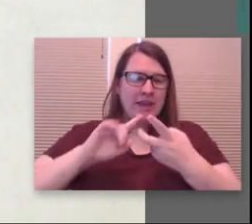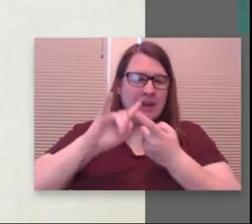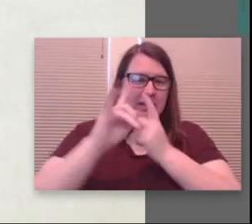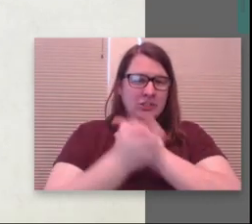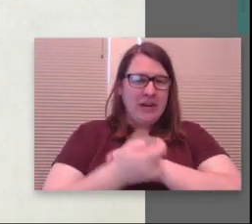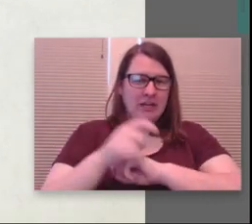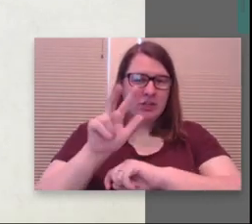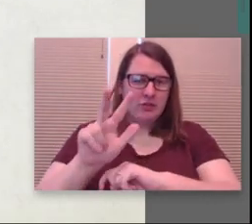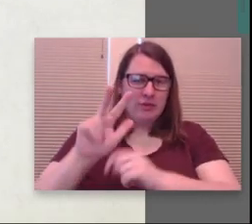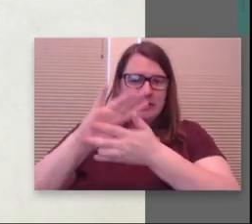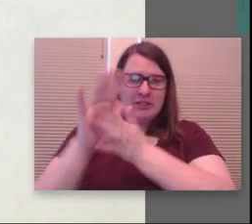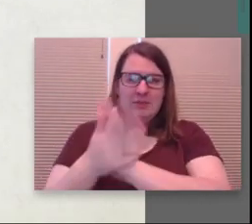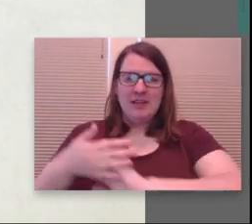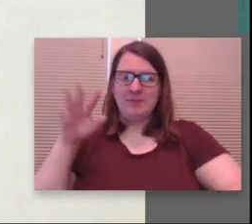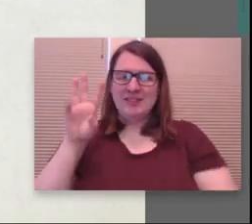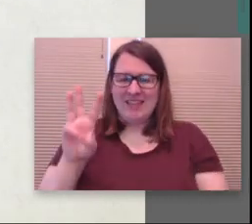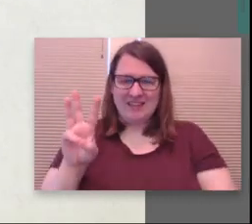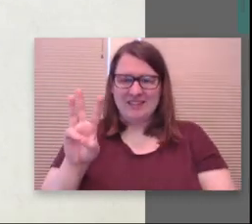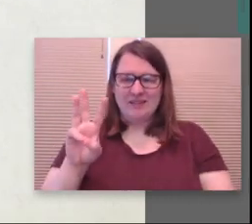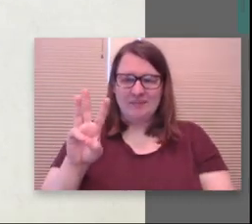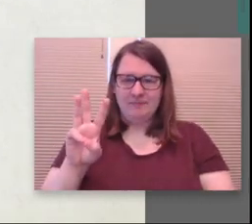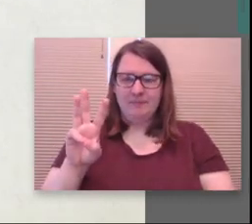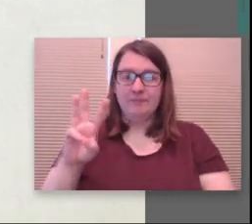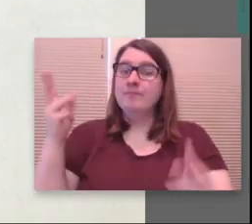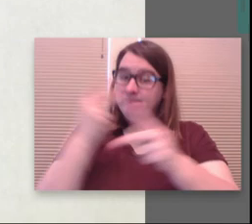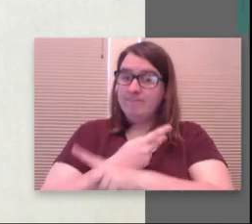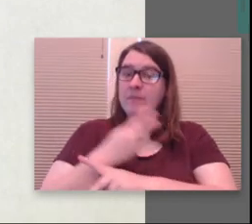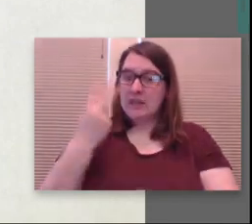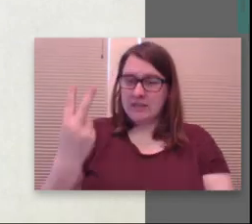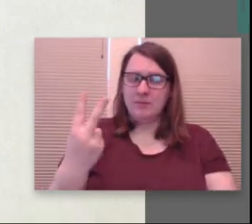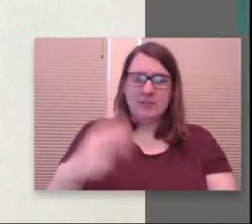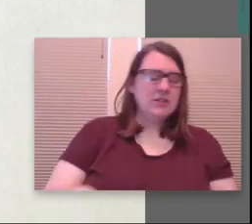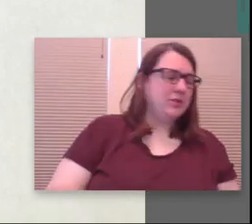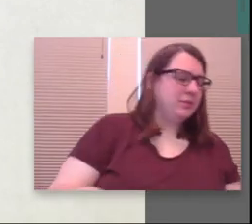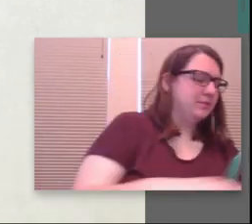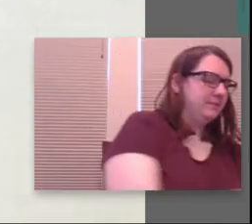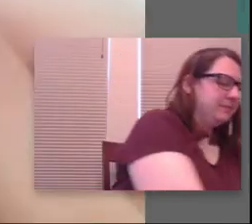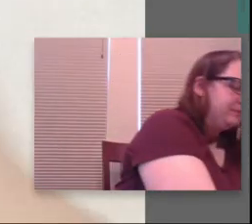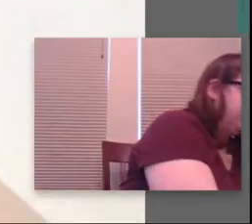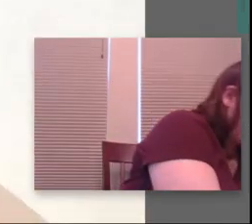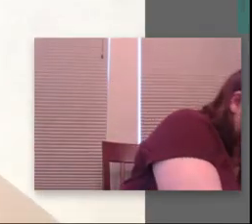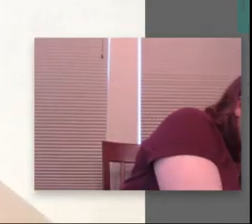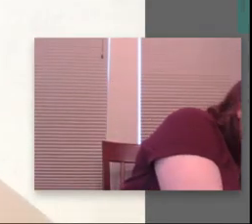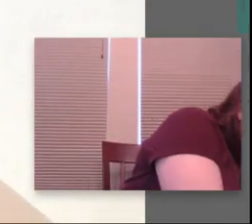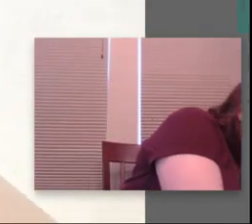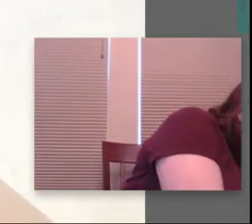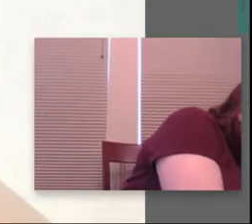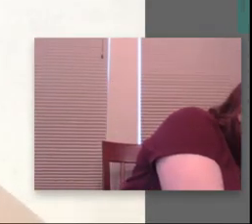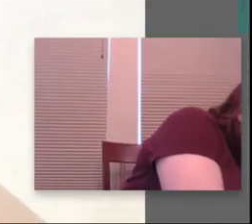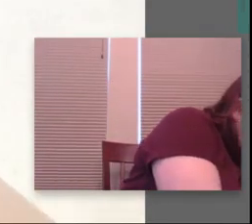How can I change 3 to become 6? Times 2.